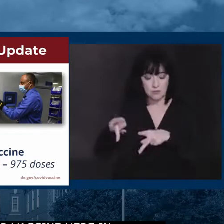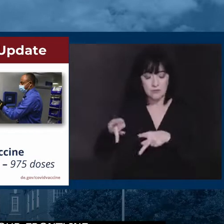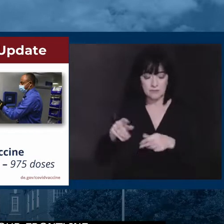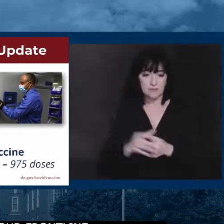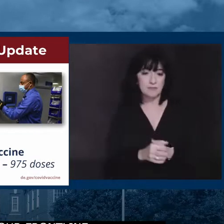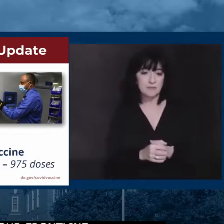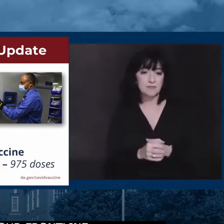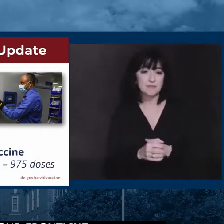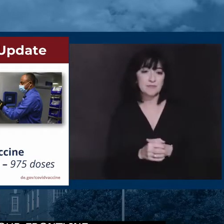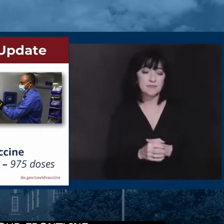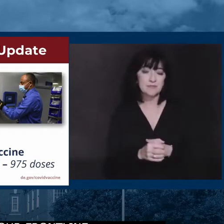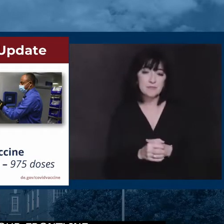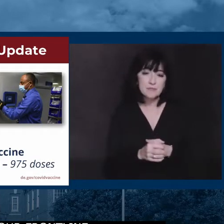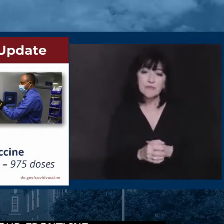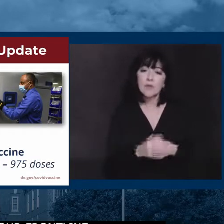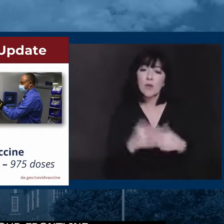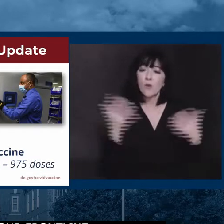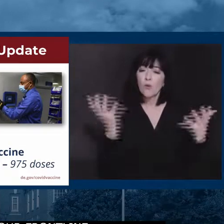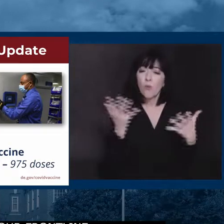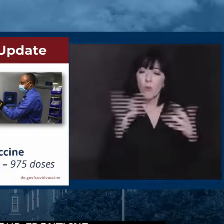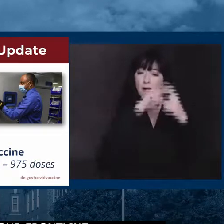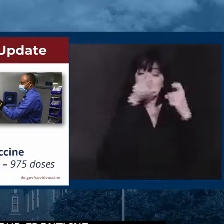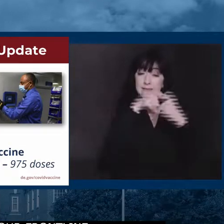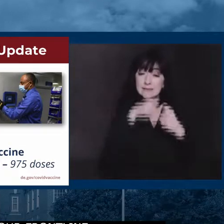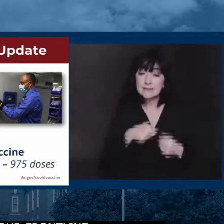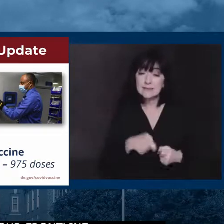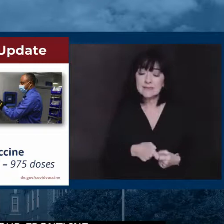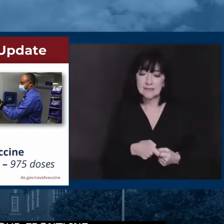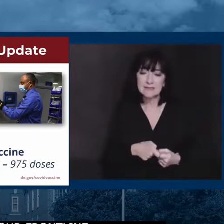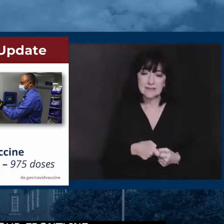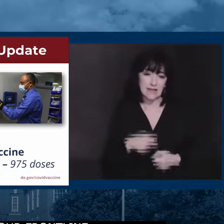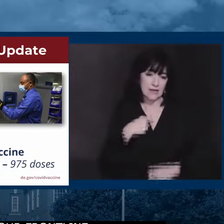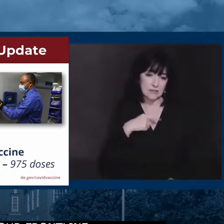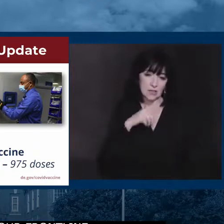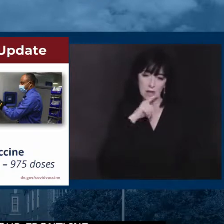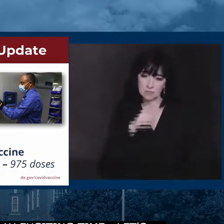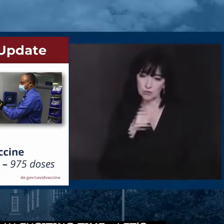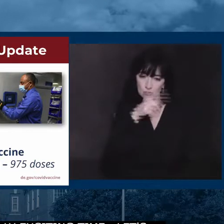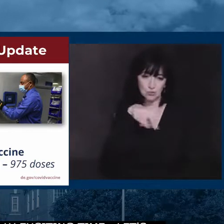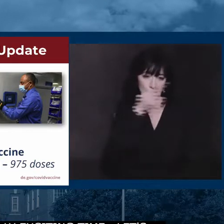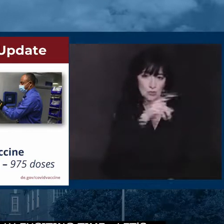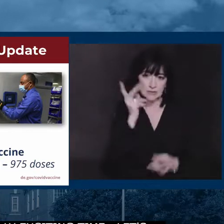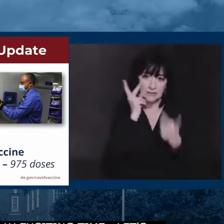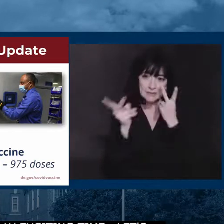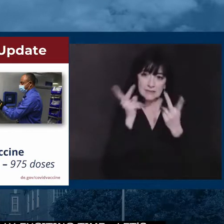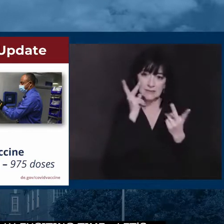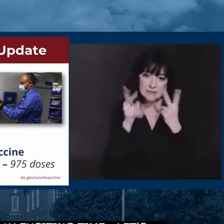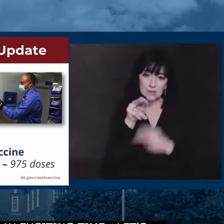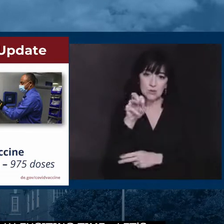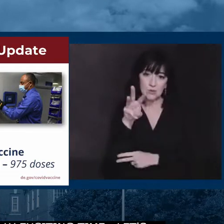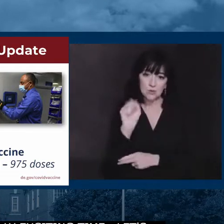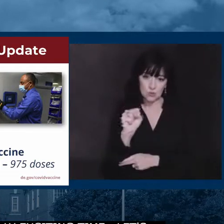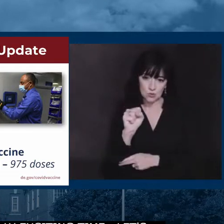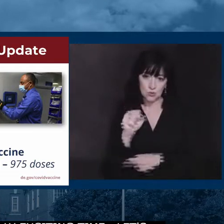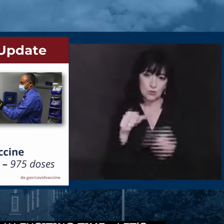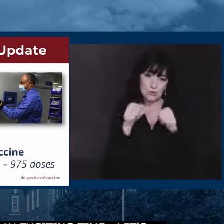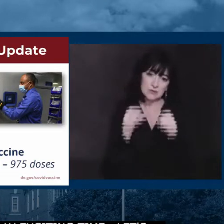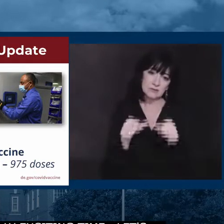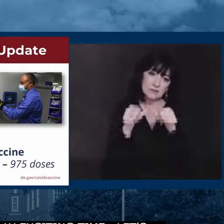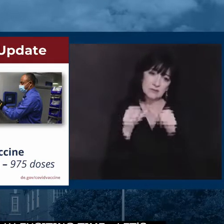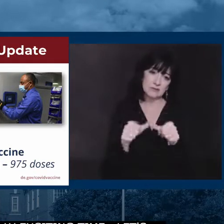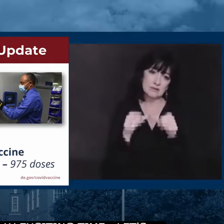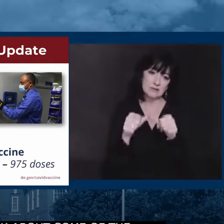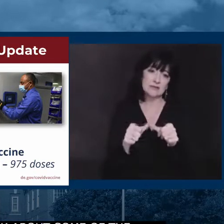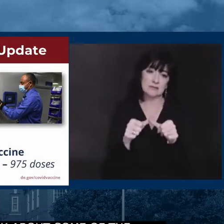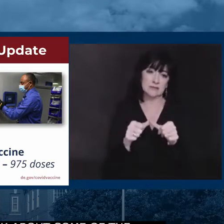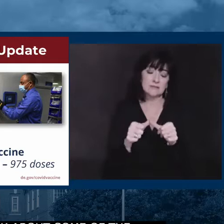details. I'm pretty sure most people watching have been paying attention to the news to some degree, and you